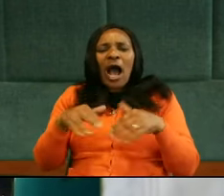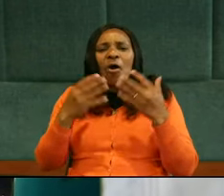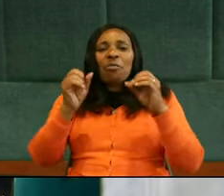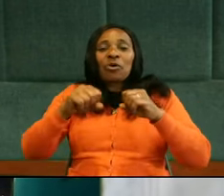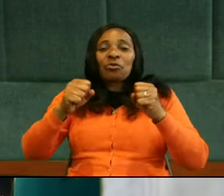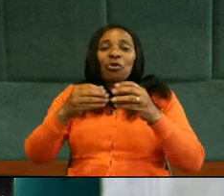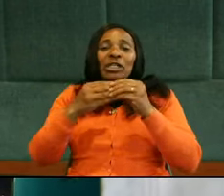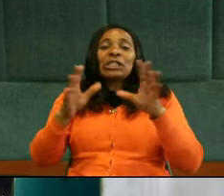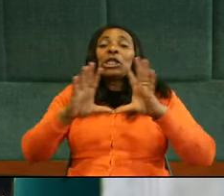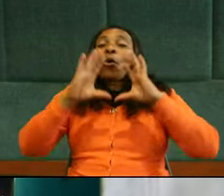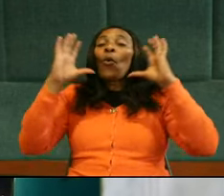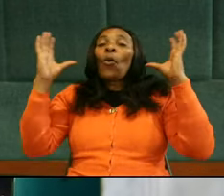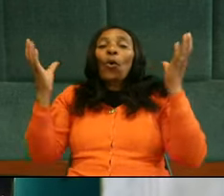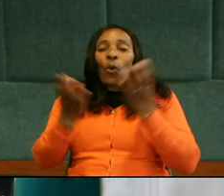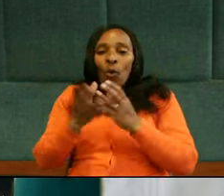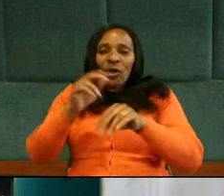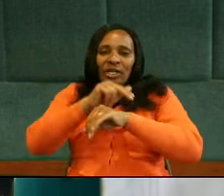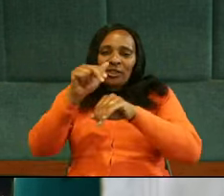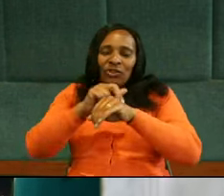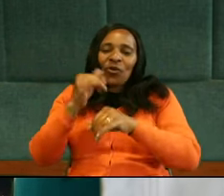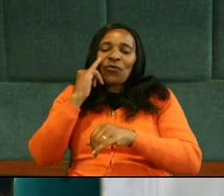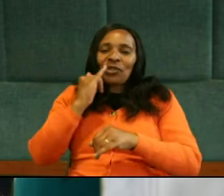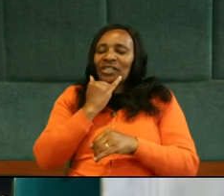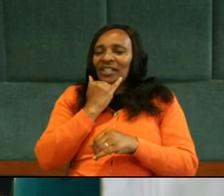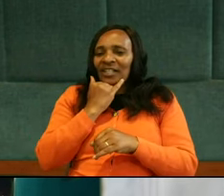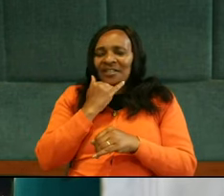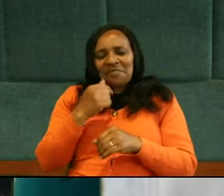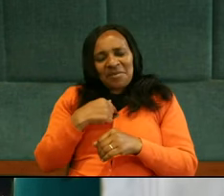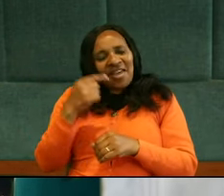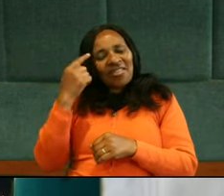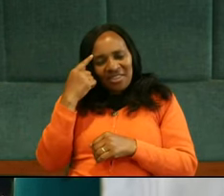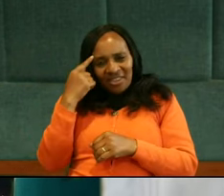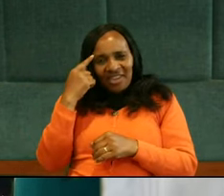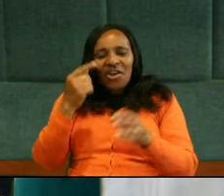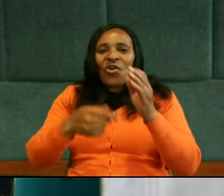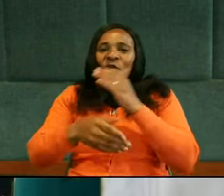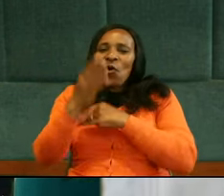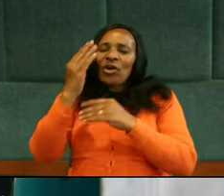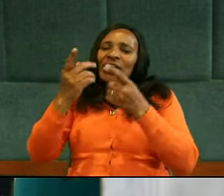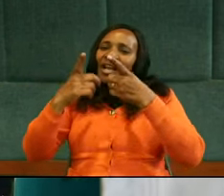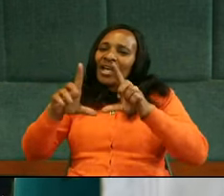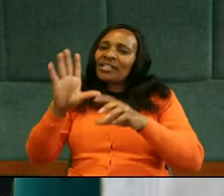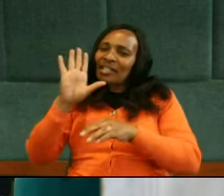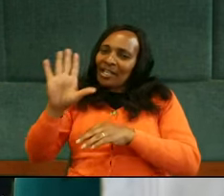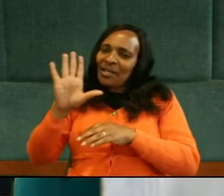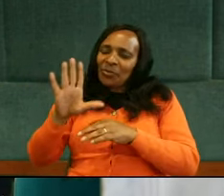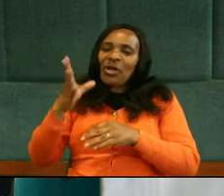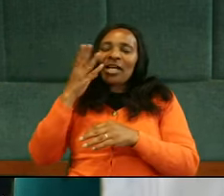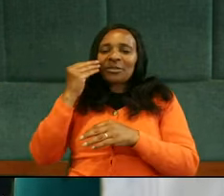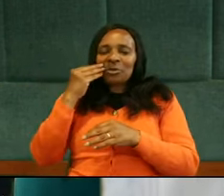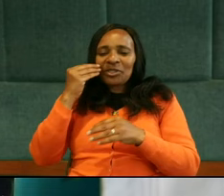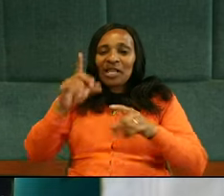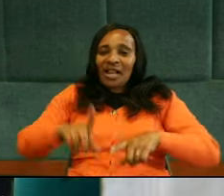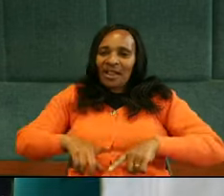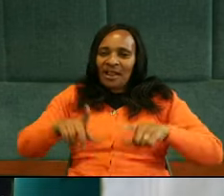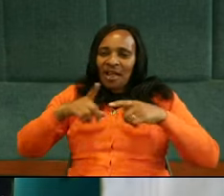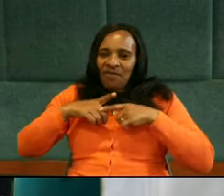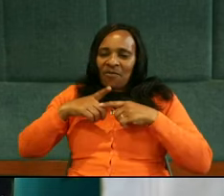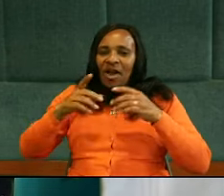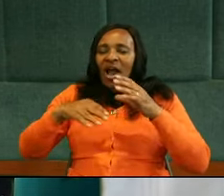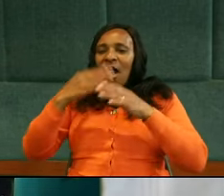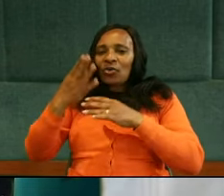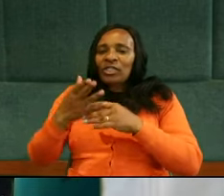he lead the entire nation of Israel? So I think God was just letting him experience life